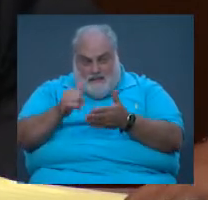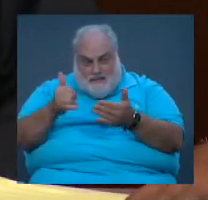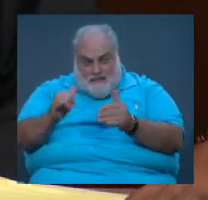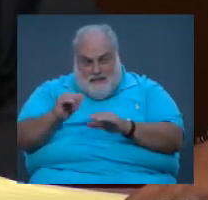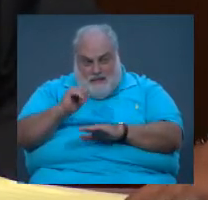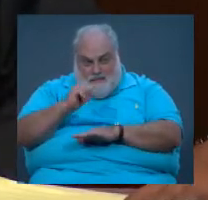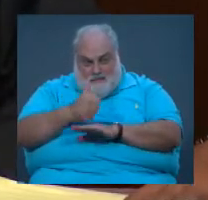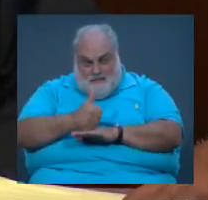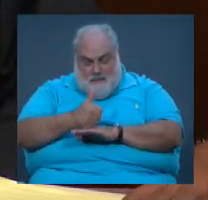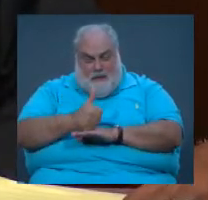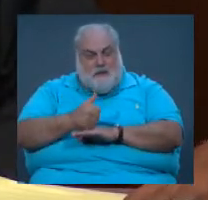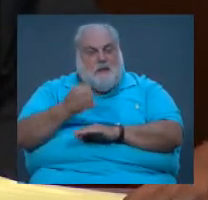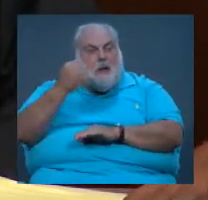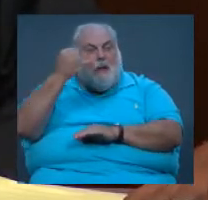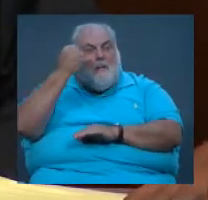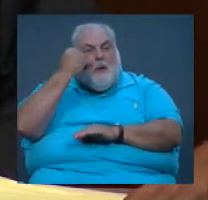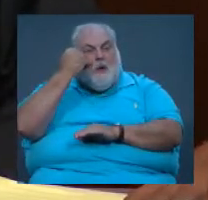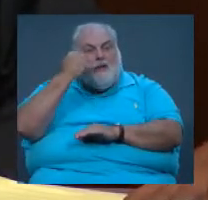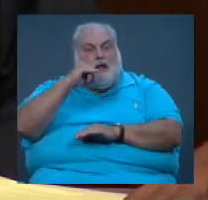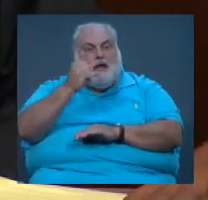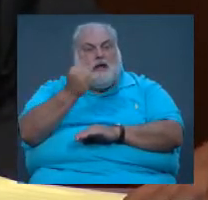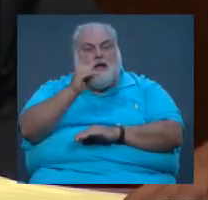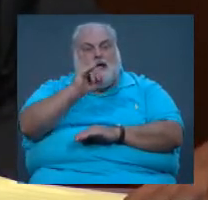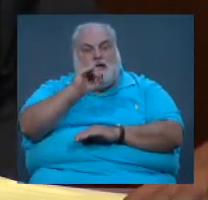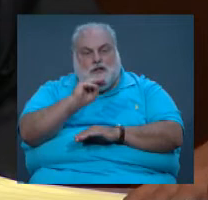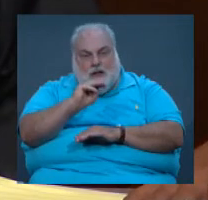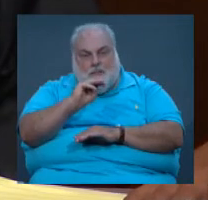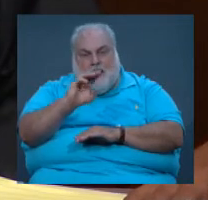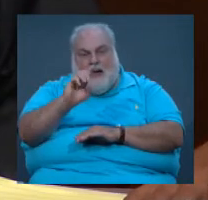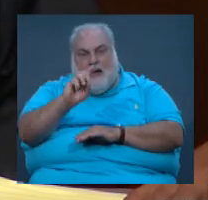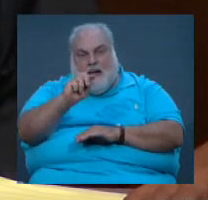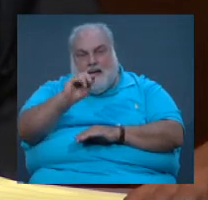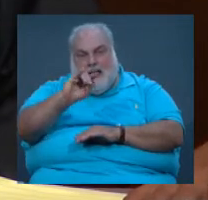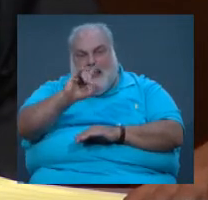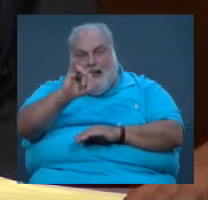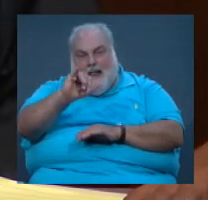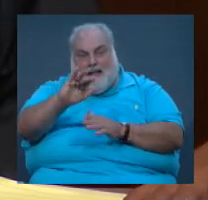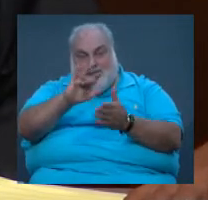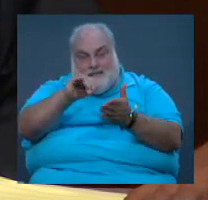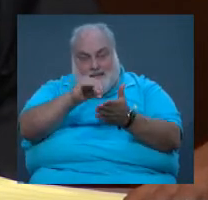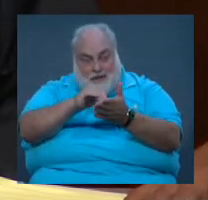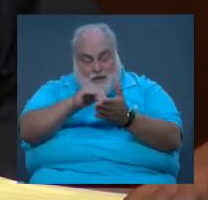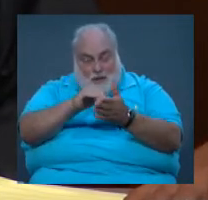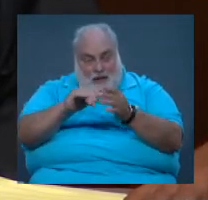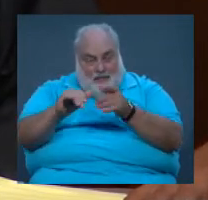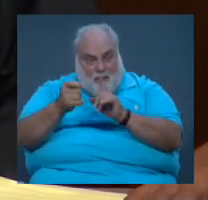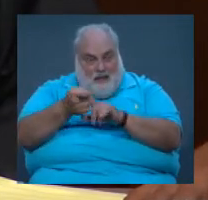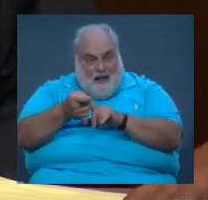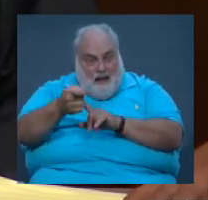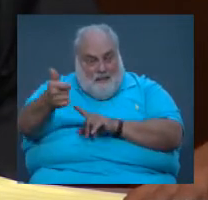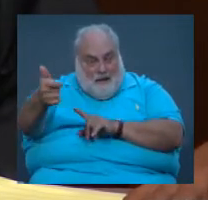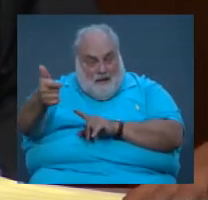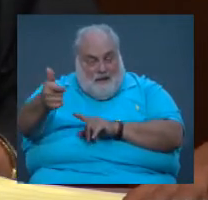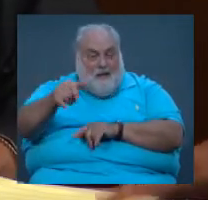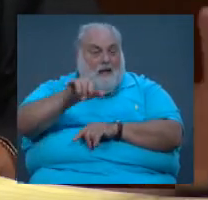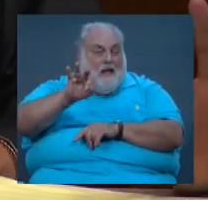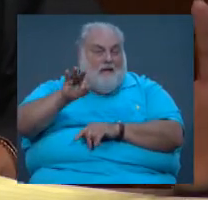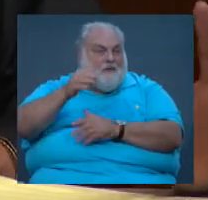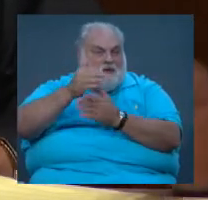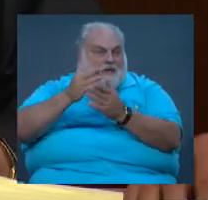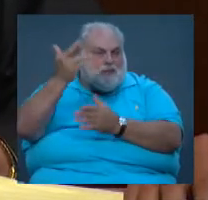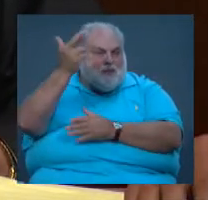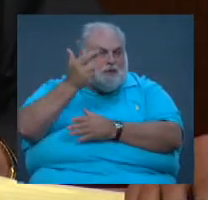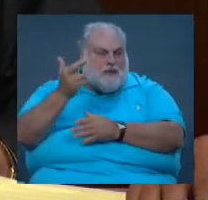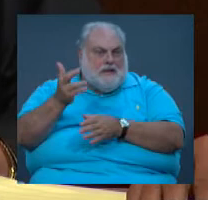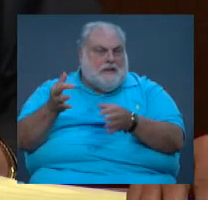a position at the Jim Daly Center that was eliminated. If we were for some